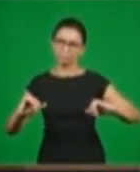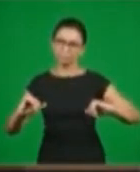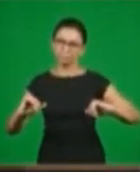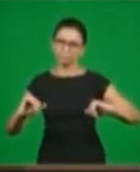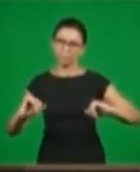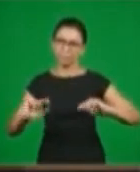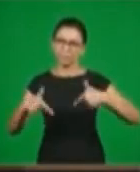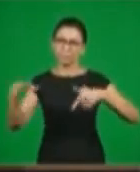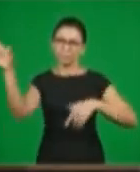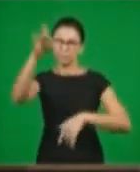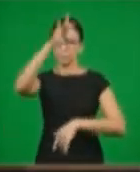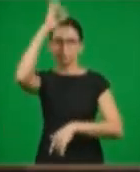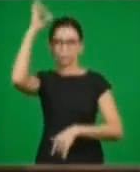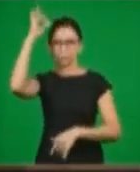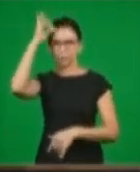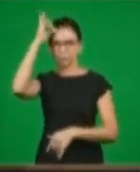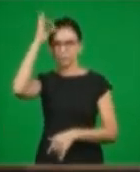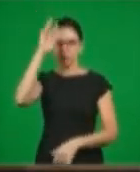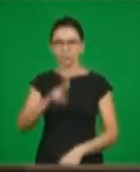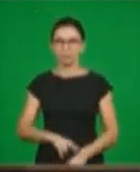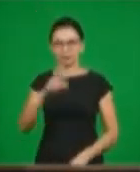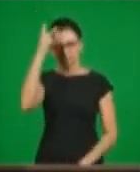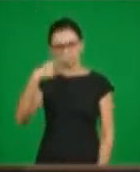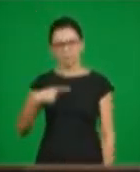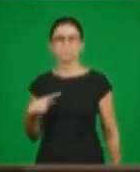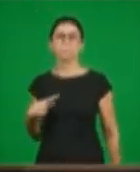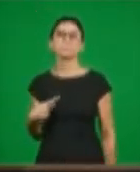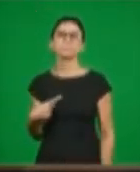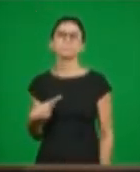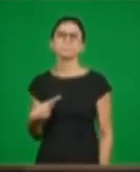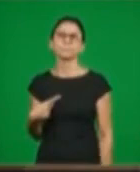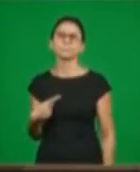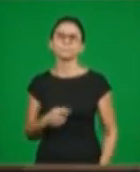hand. But it's right here. The text that we read,